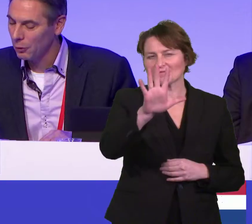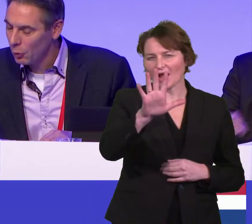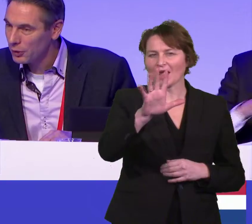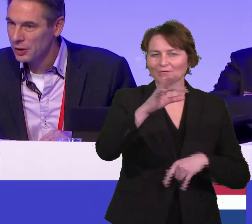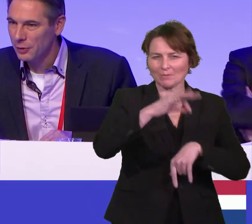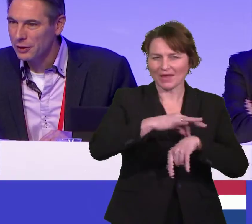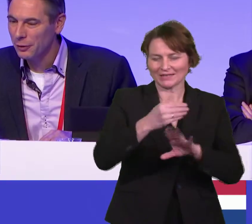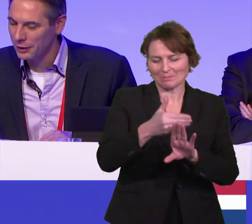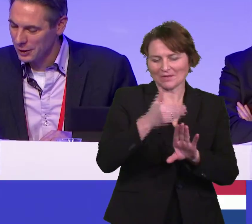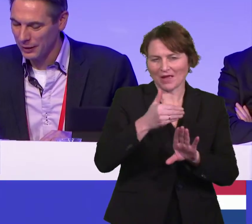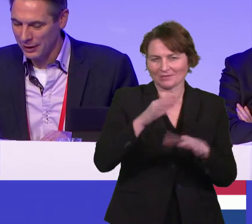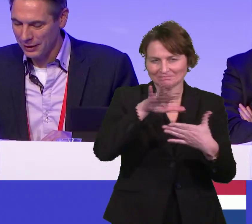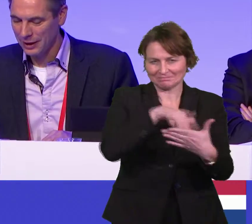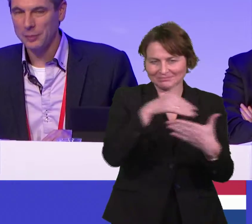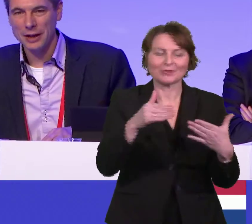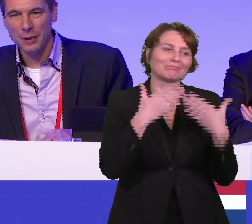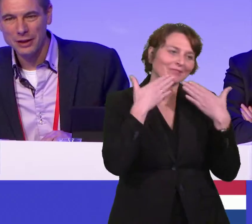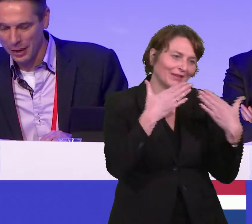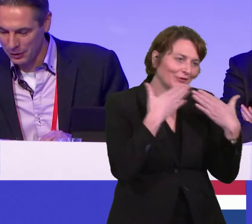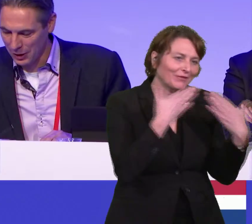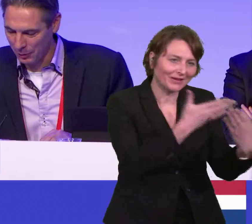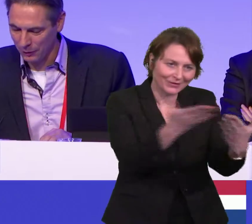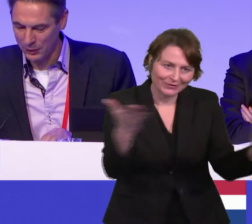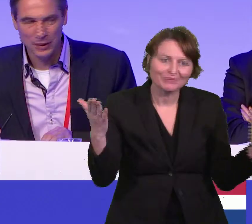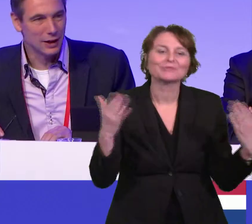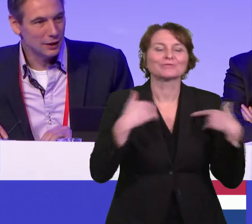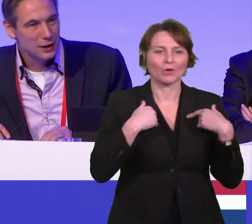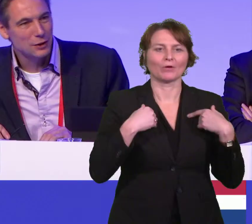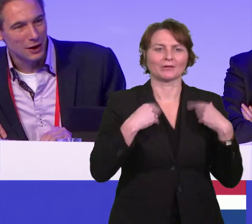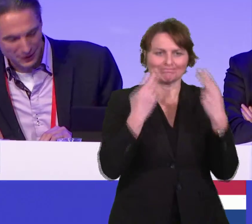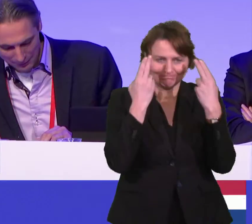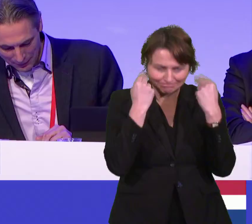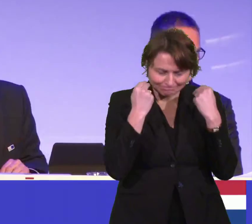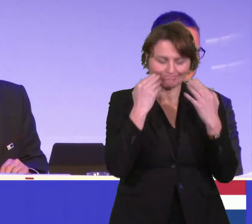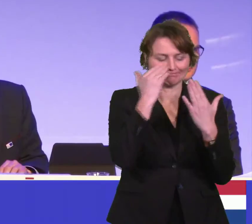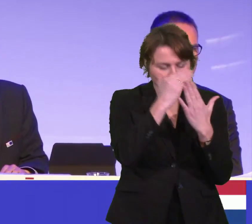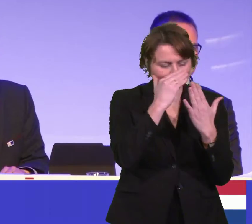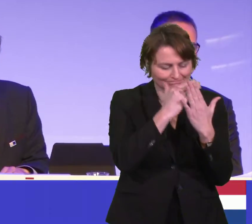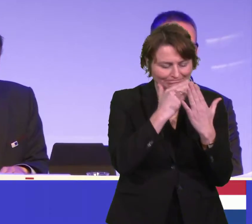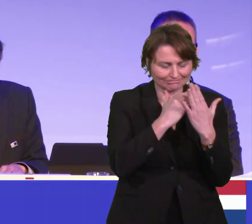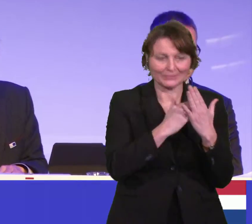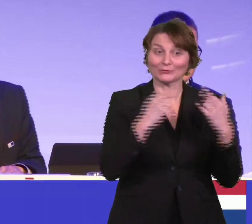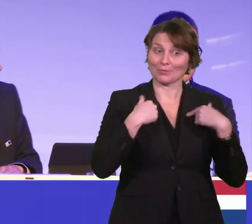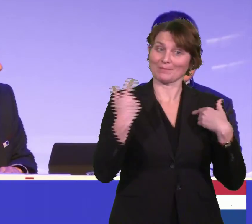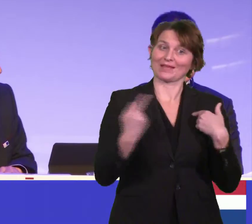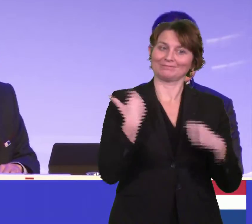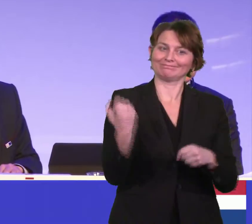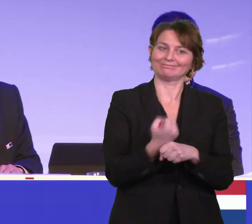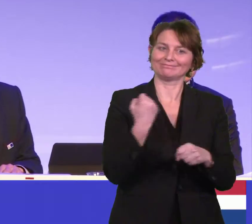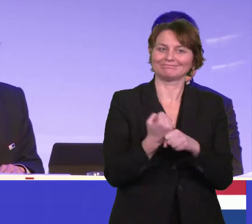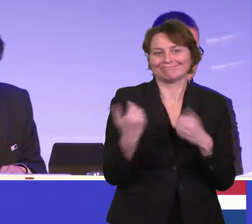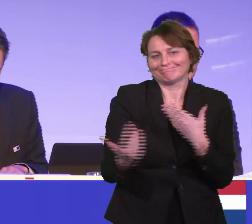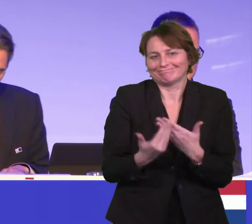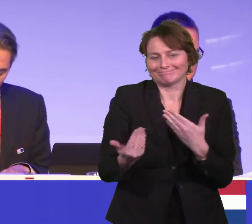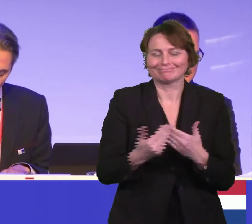want to thank all participants for your discipline. It made my chairmanship of this meeting an easy task. We have discussed